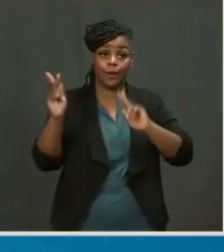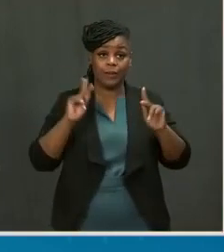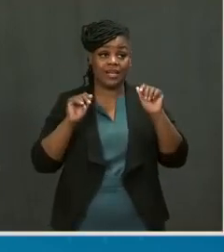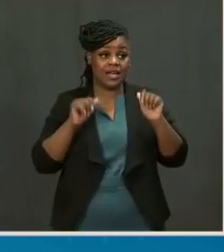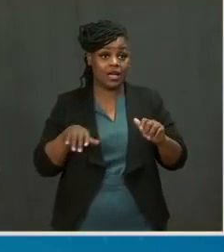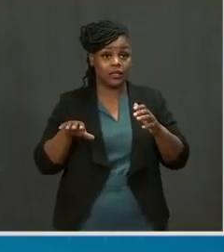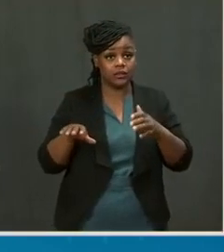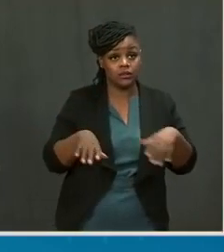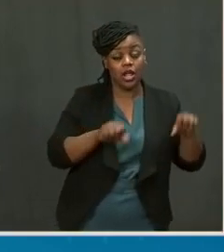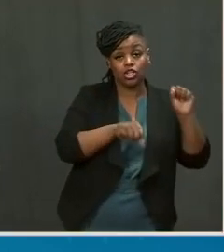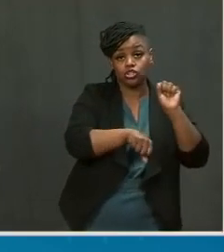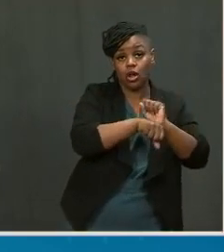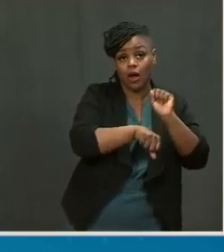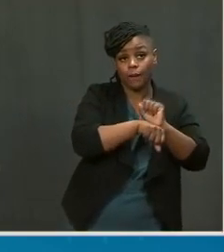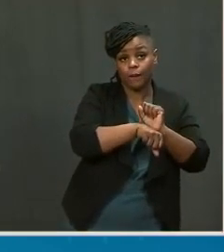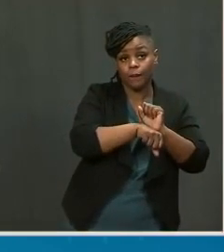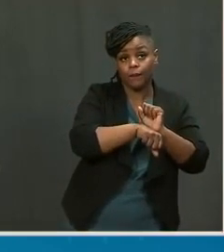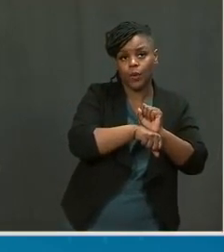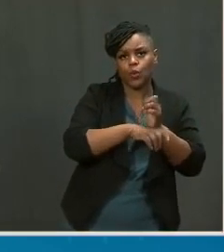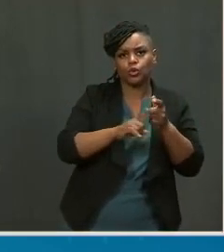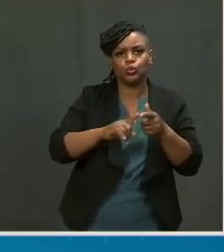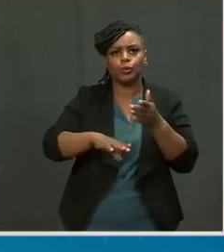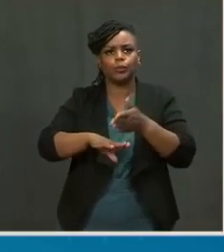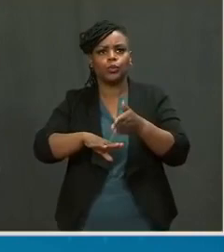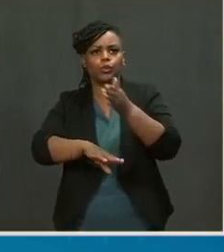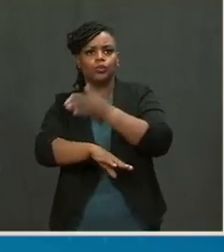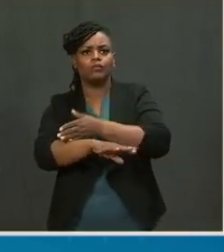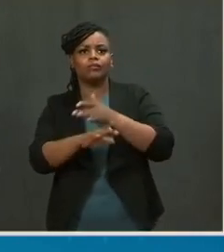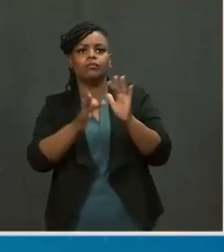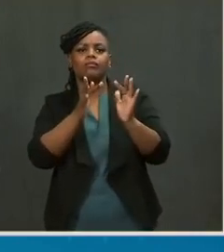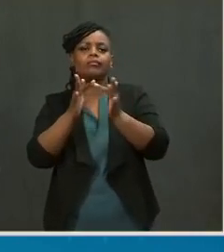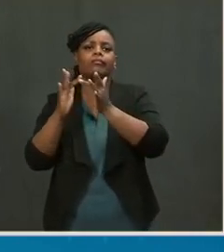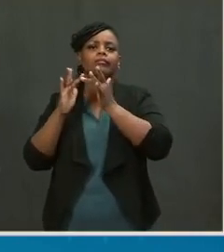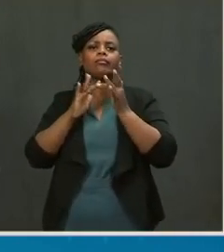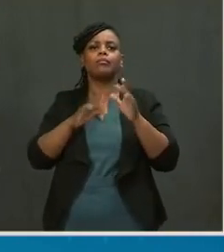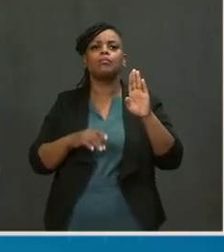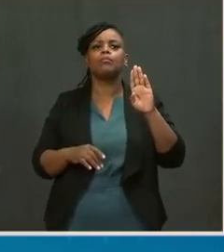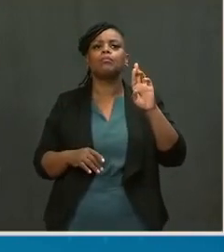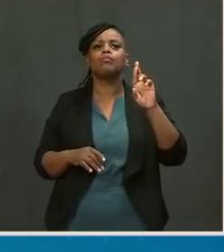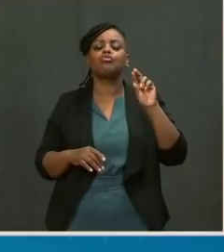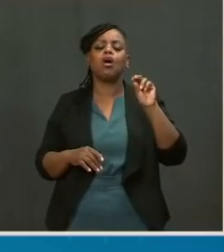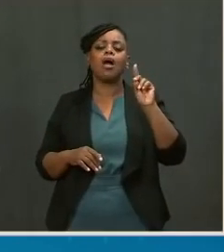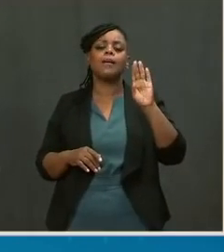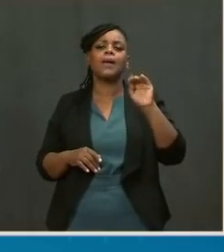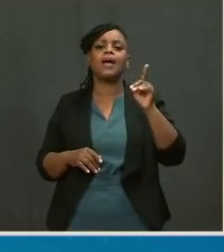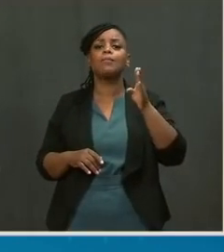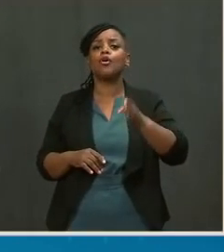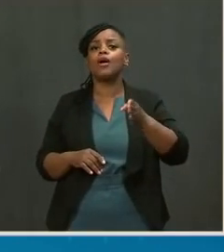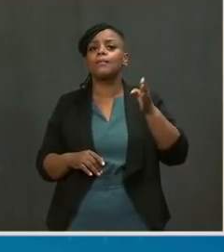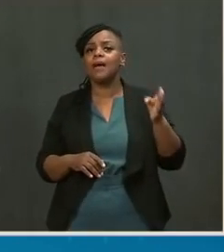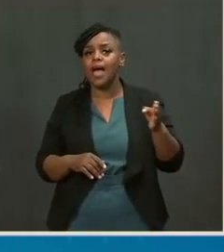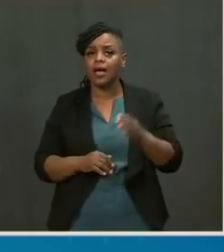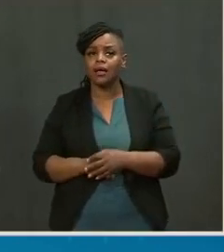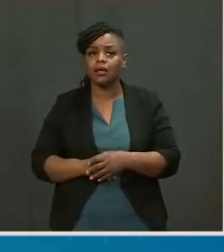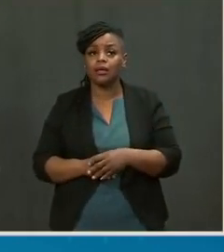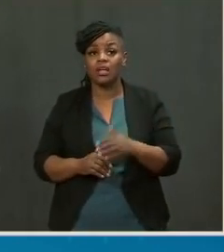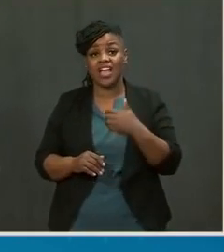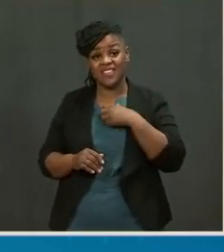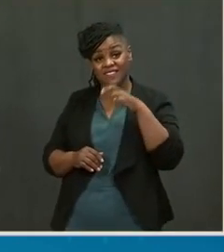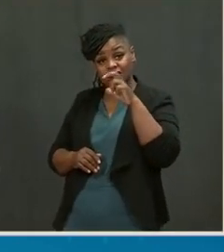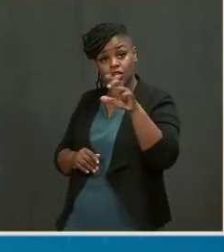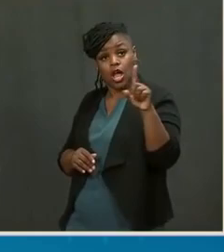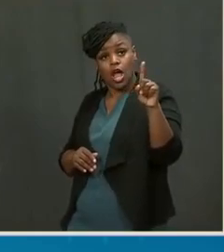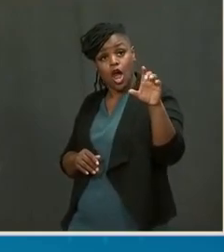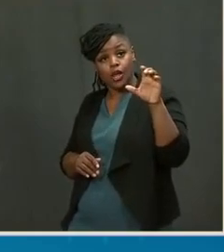back up broadband. By the way, we're also investing $100 billion in broadband. Earlier today, I was with Maggie Hassan at the New